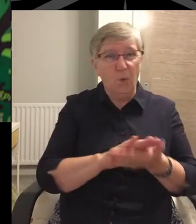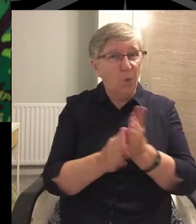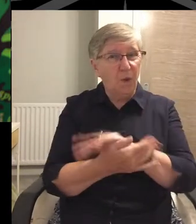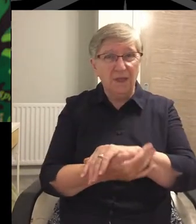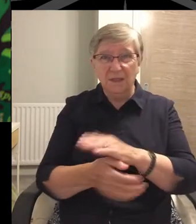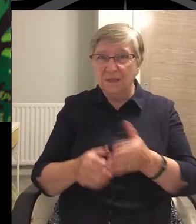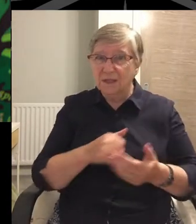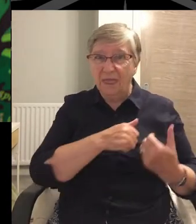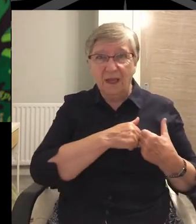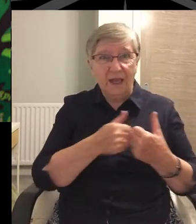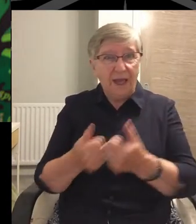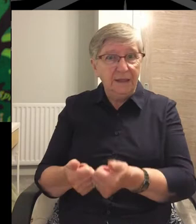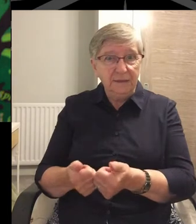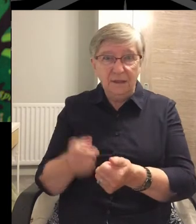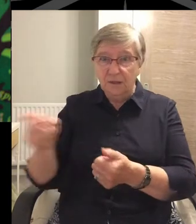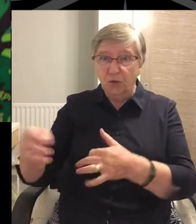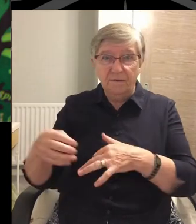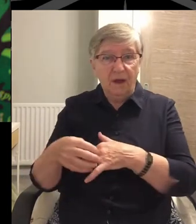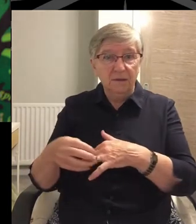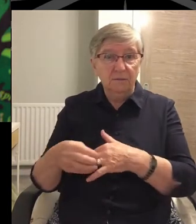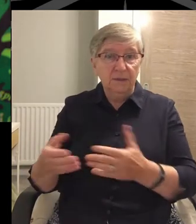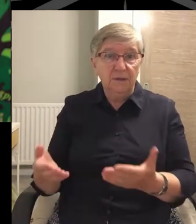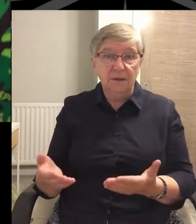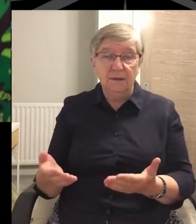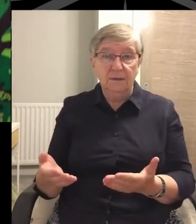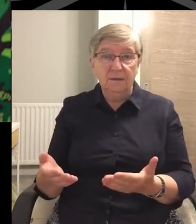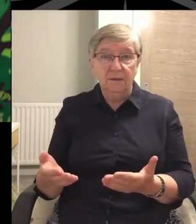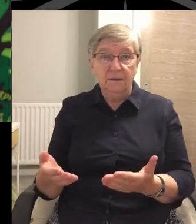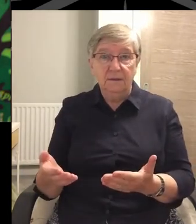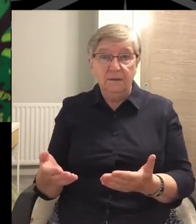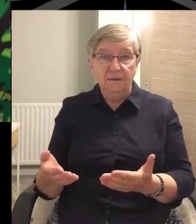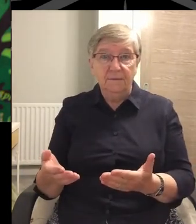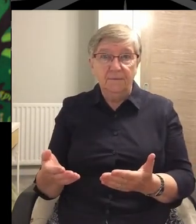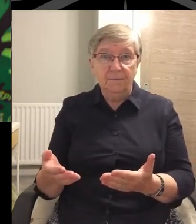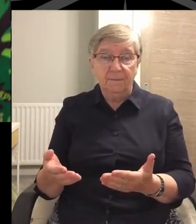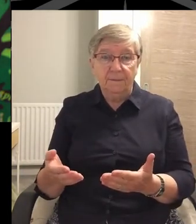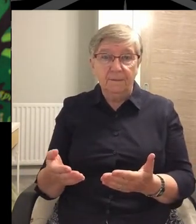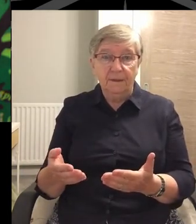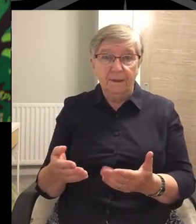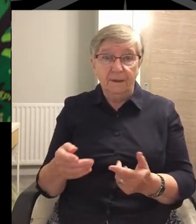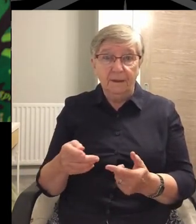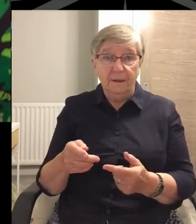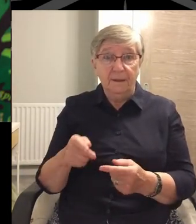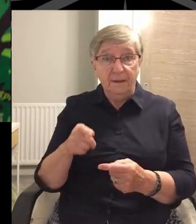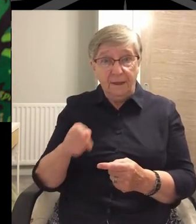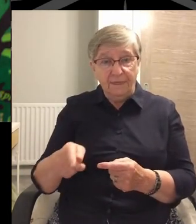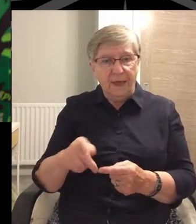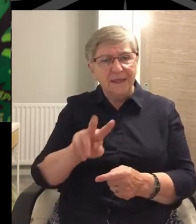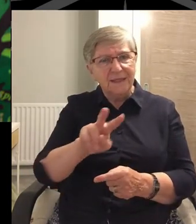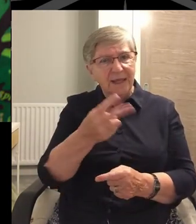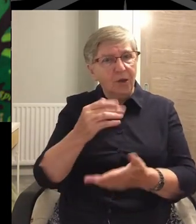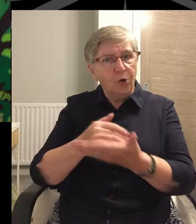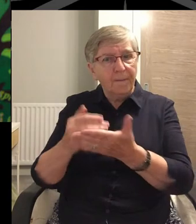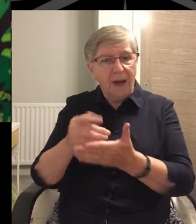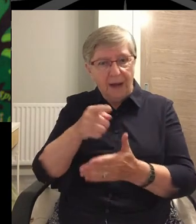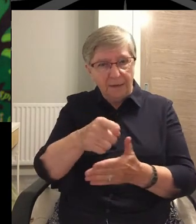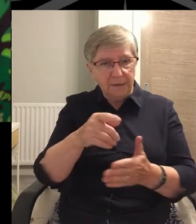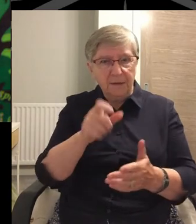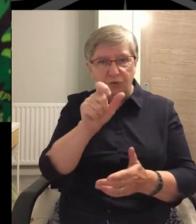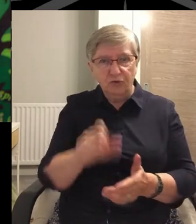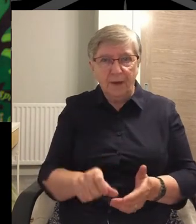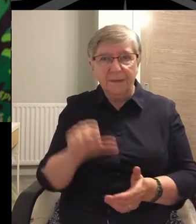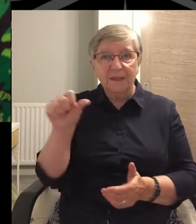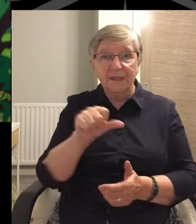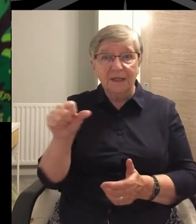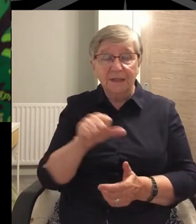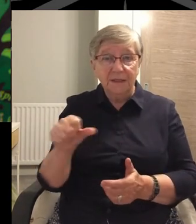and wastes the kindness and generosity spent on them, and so on. And so in that second section of chapter 16,